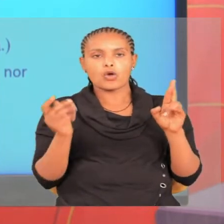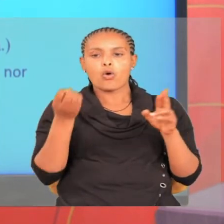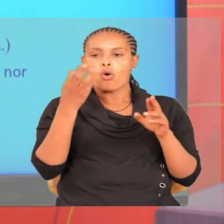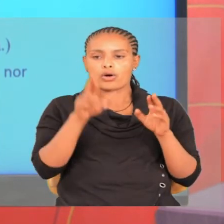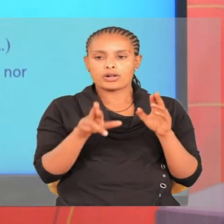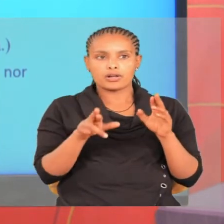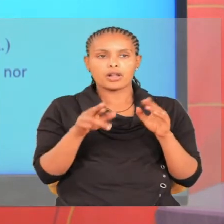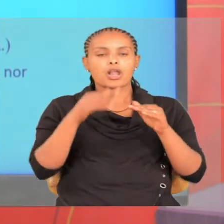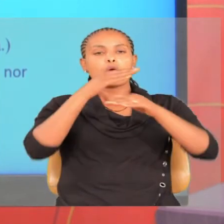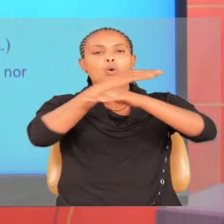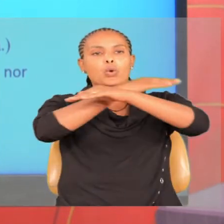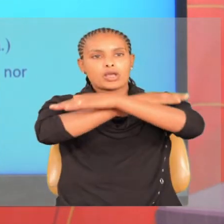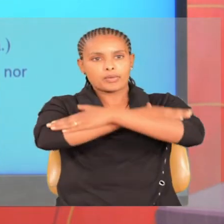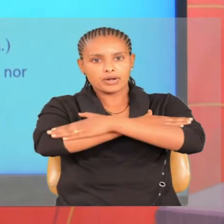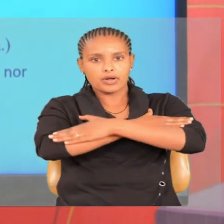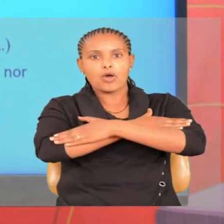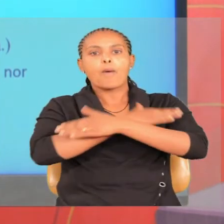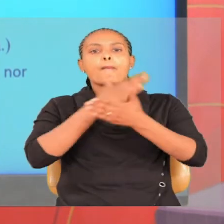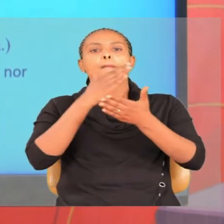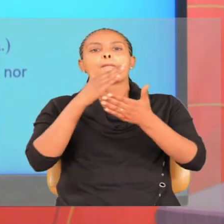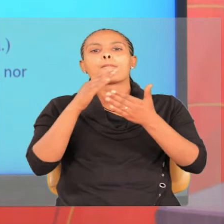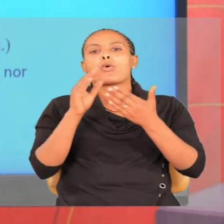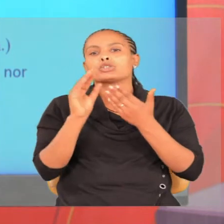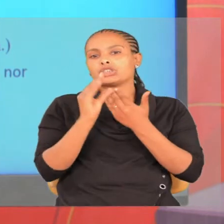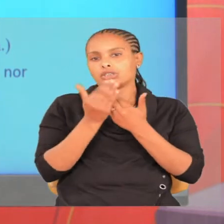or equilibrium position.